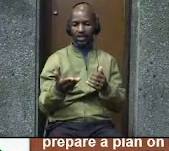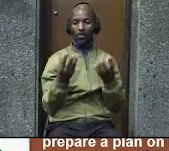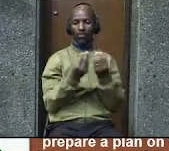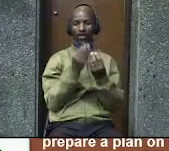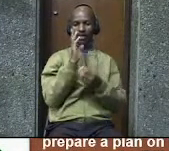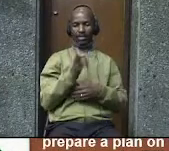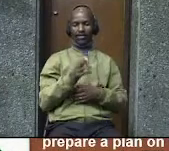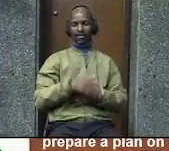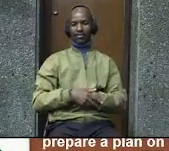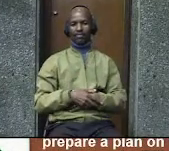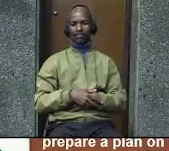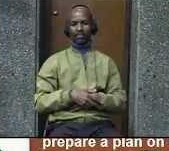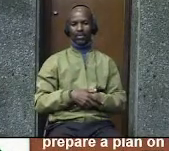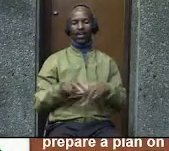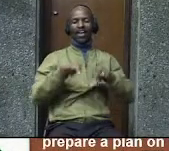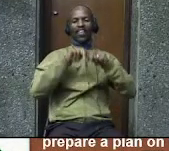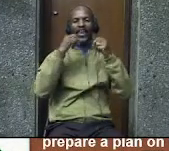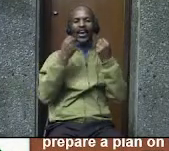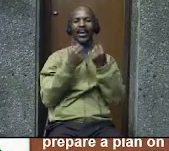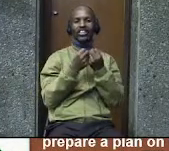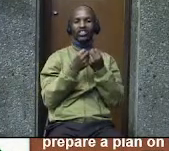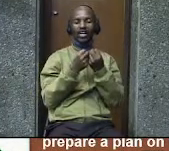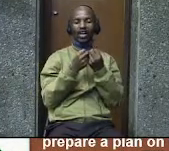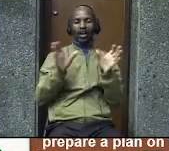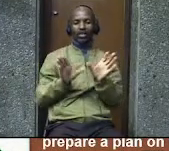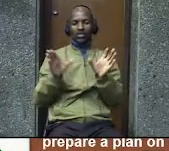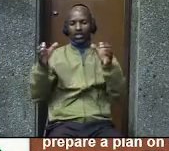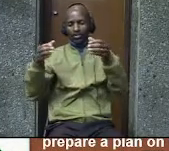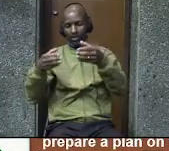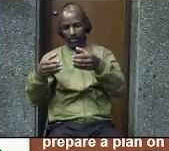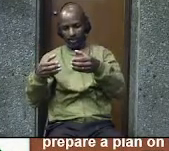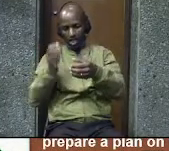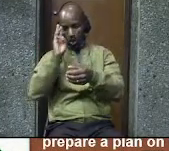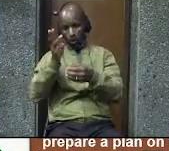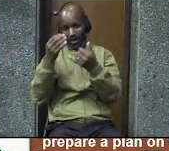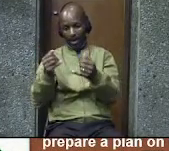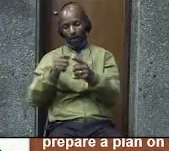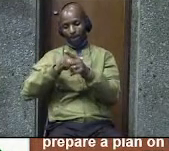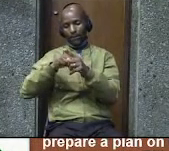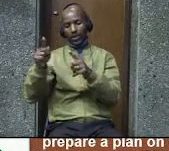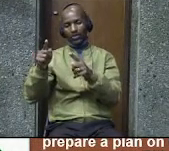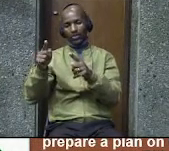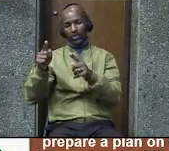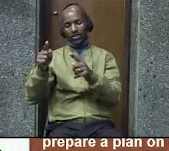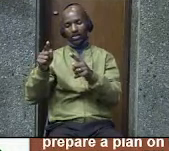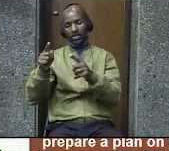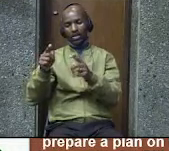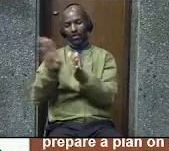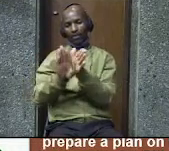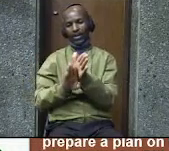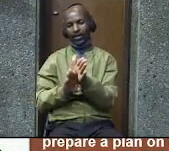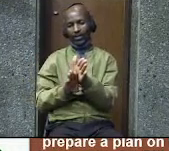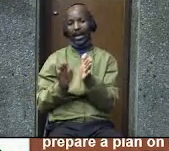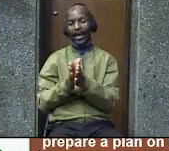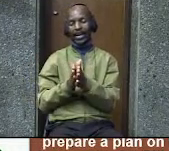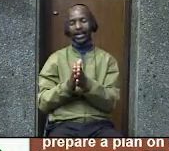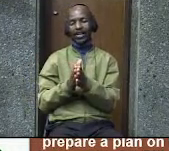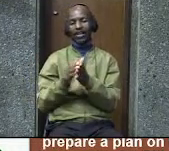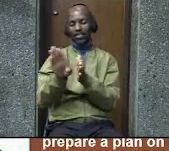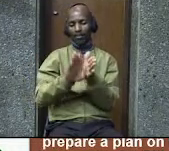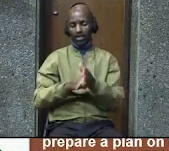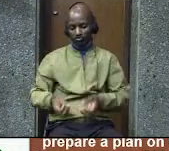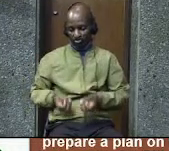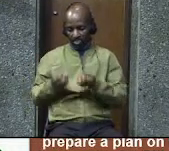is the National Assembly will then pass the bill, and then the bill is submitted